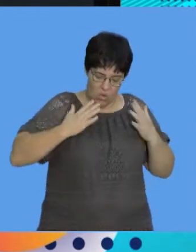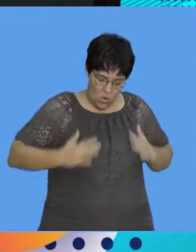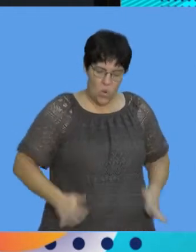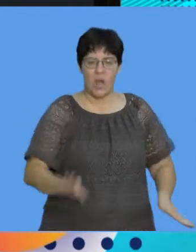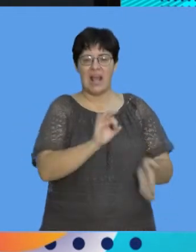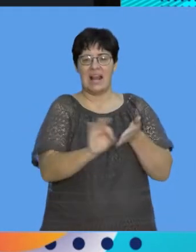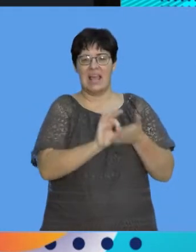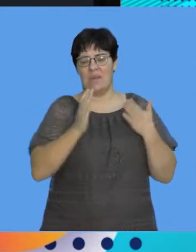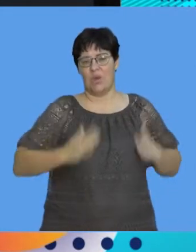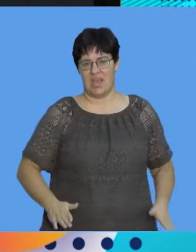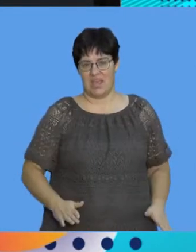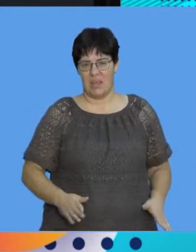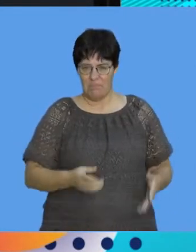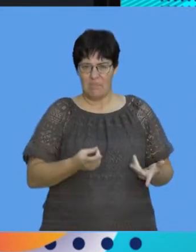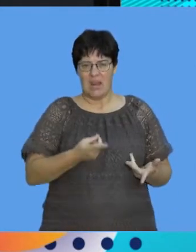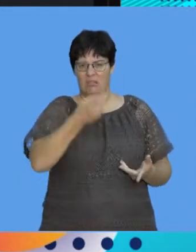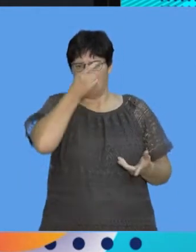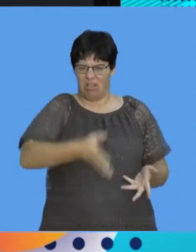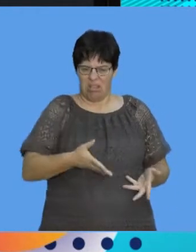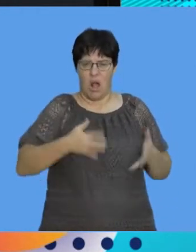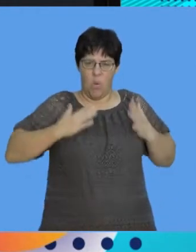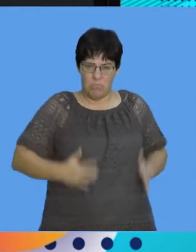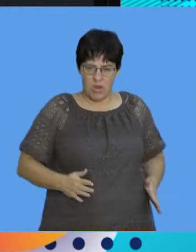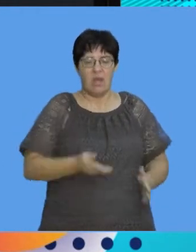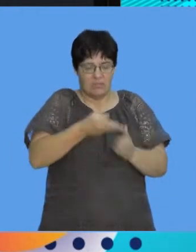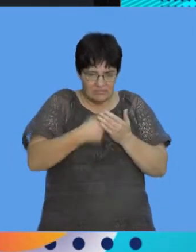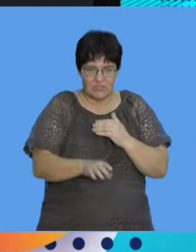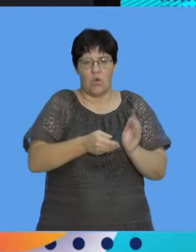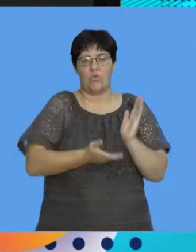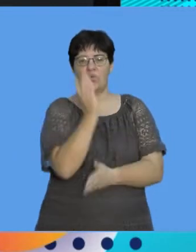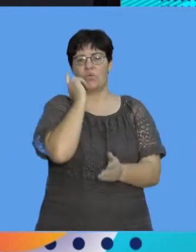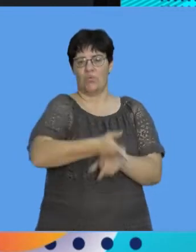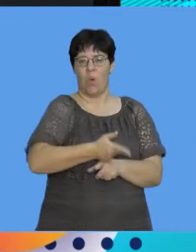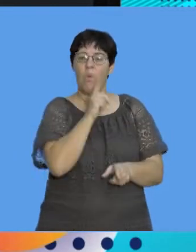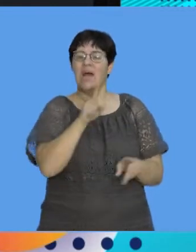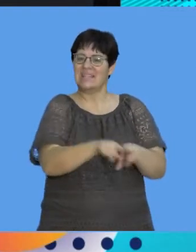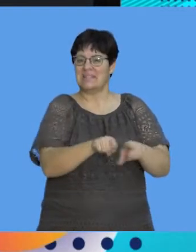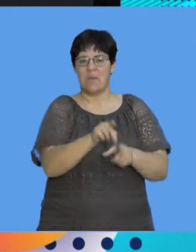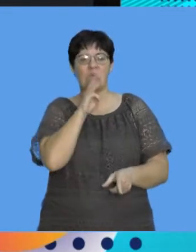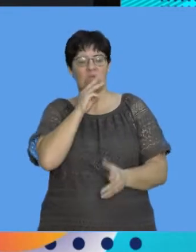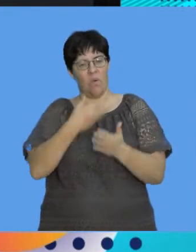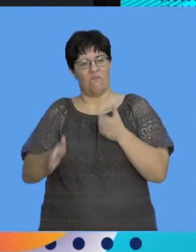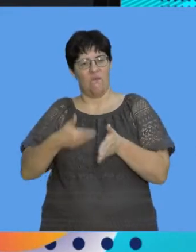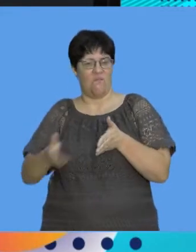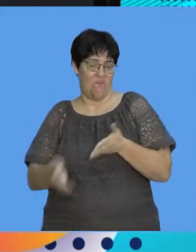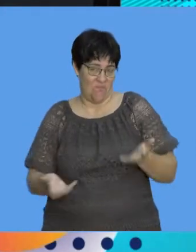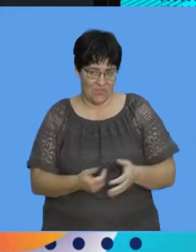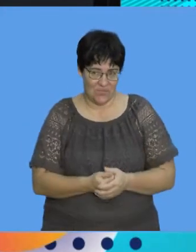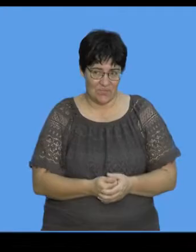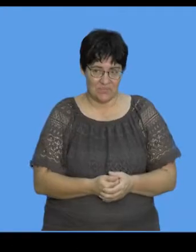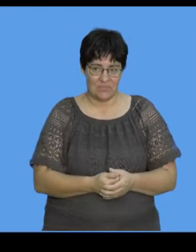to get the waste away. Water is much more easy, or an easier way of getting rid of things. Okay, then the last